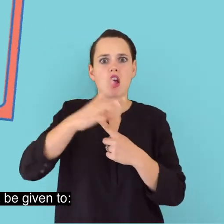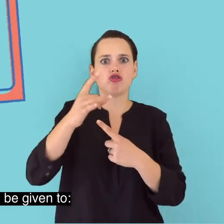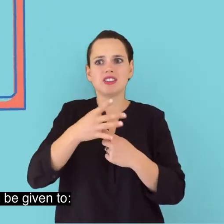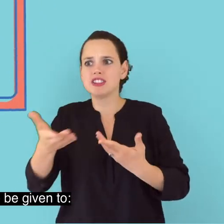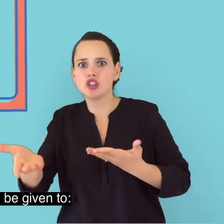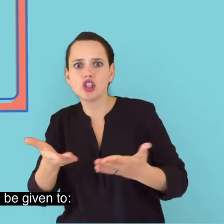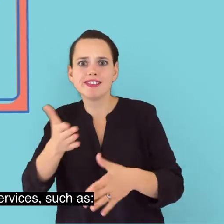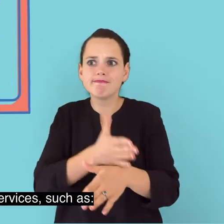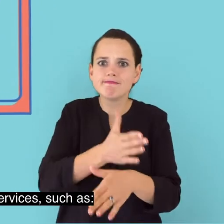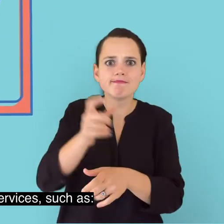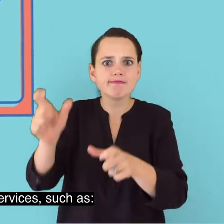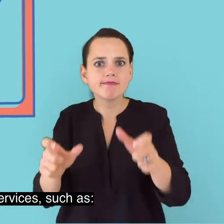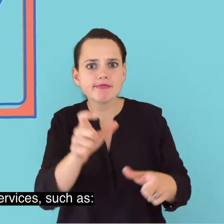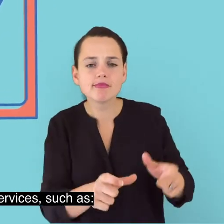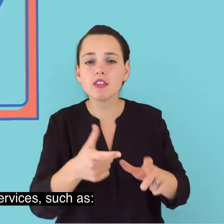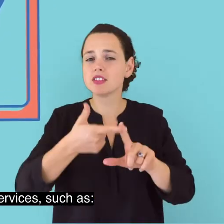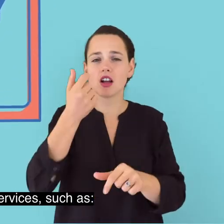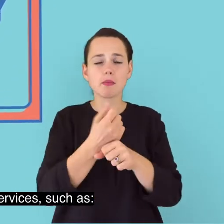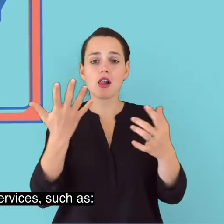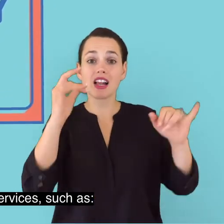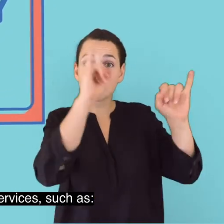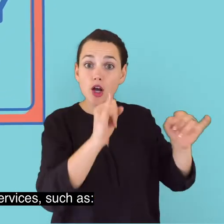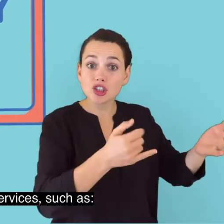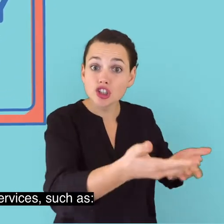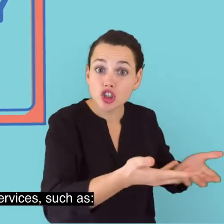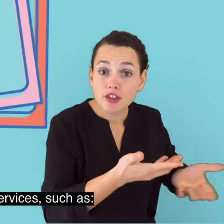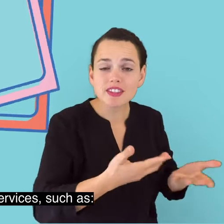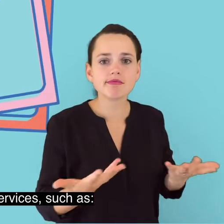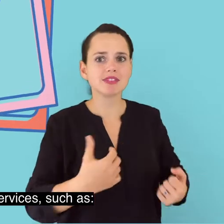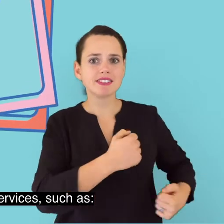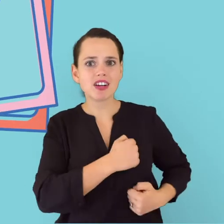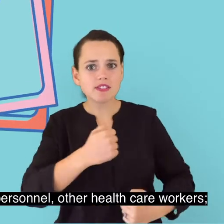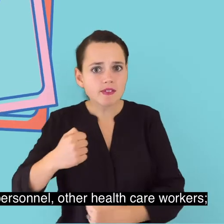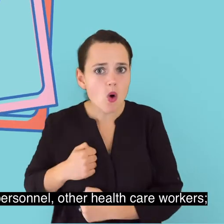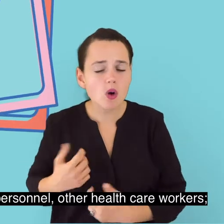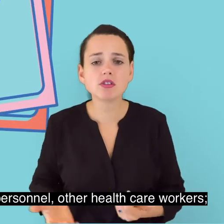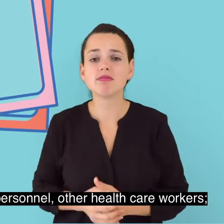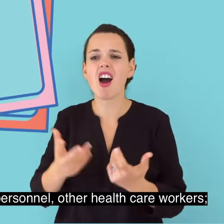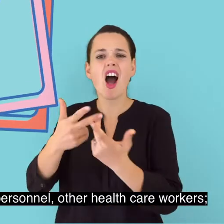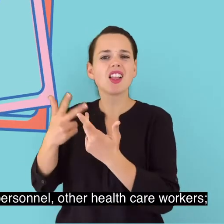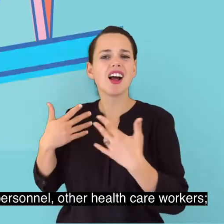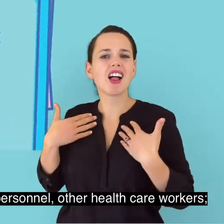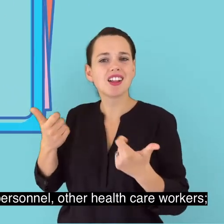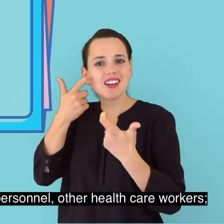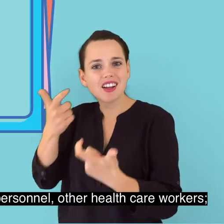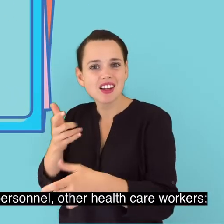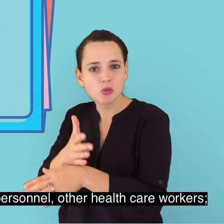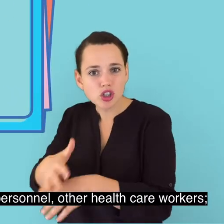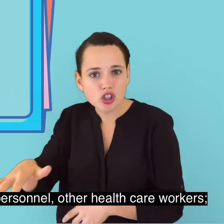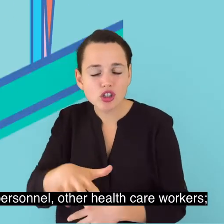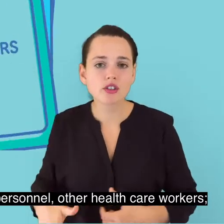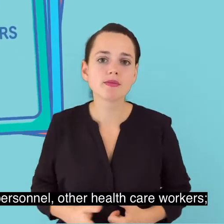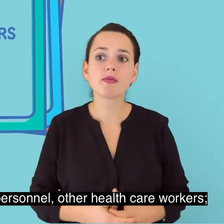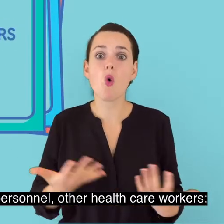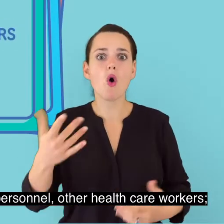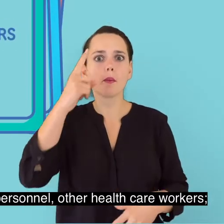also be given to people working in critical services, such as emergency services providers, Defence